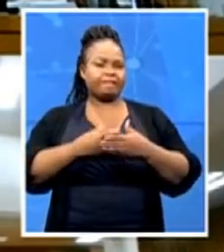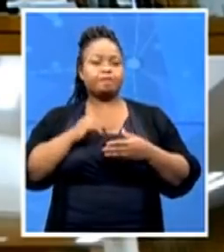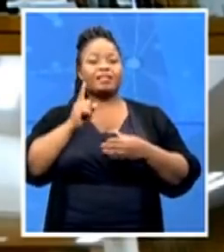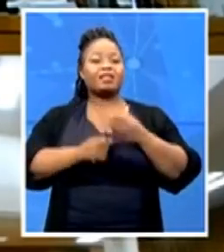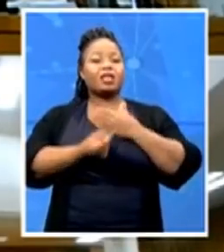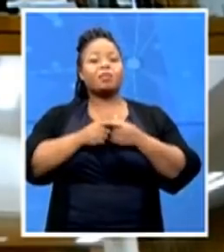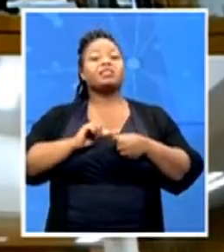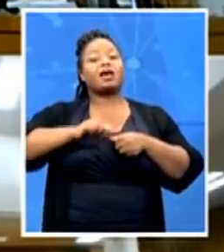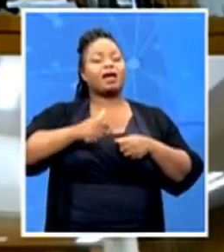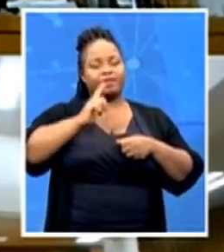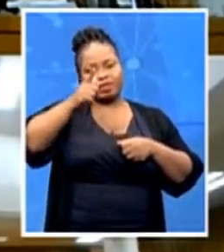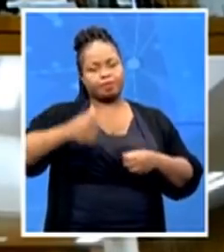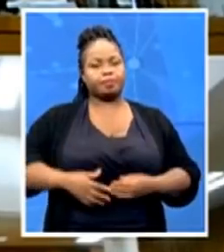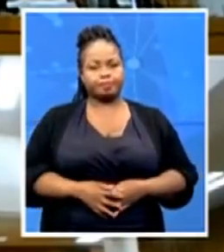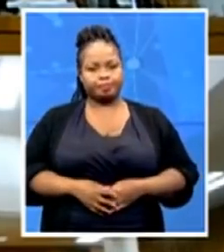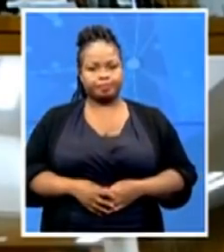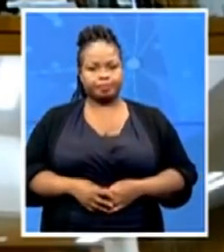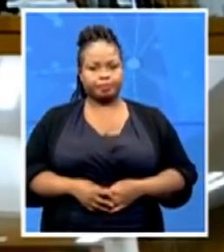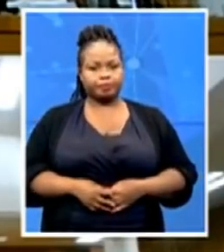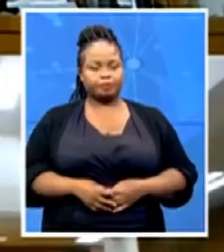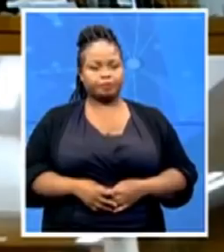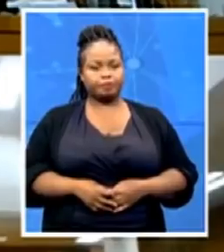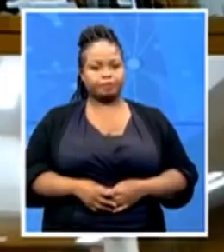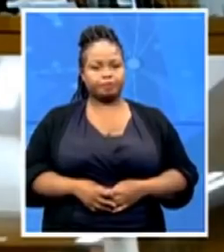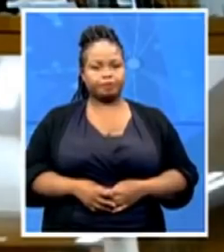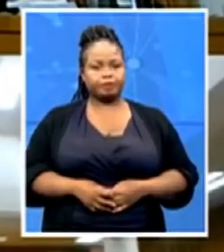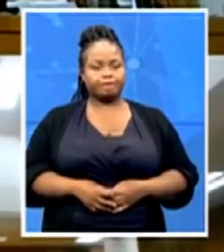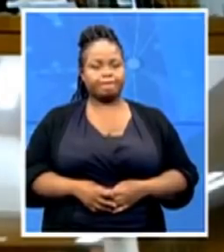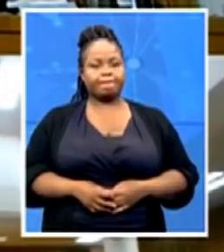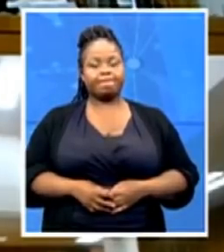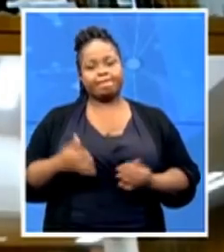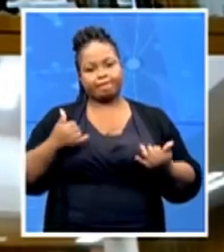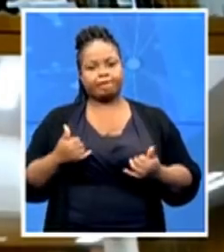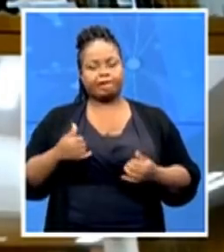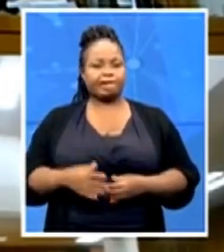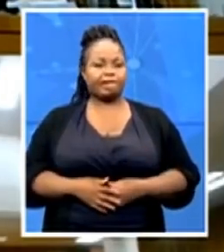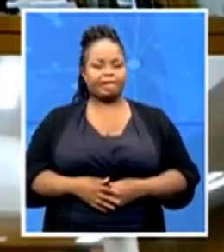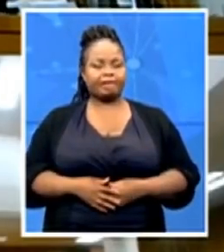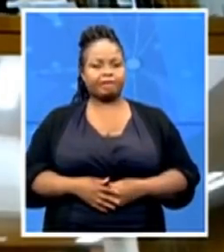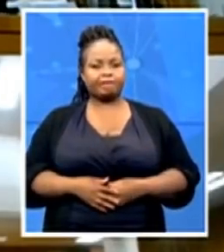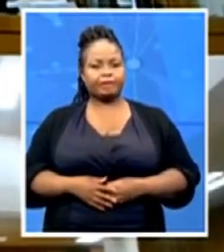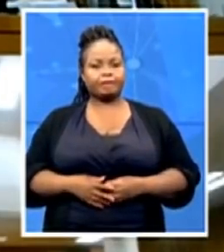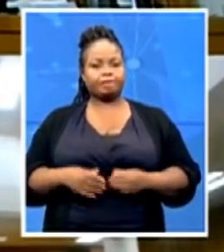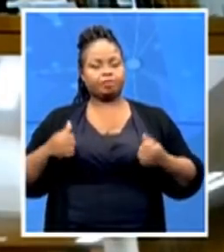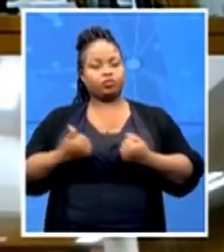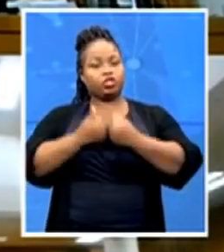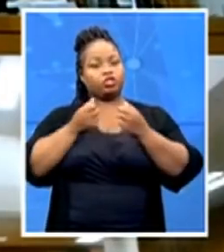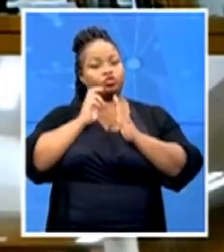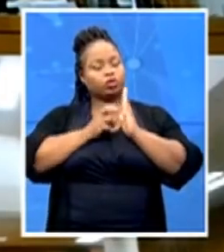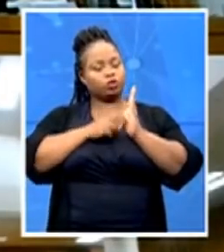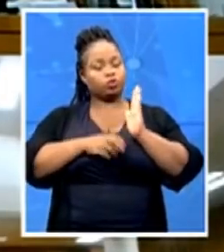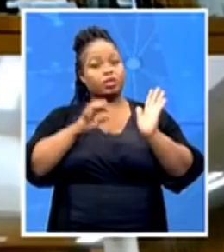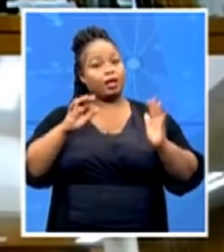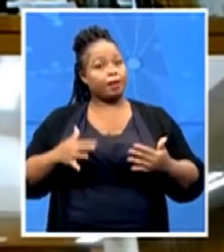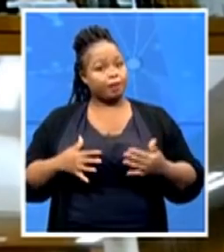That brings me to Advocate Mkhwebane's ninth challenge to the rules, and it's one which concerns provision being made